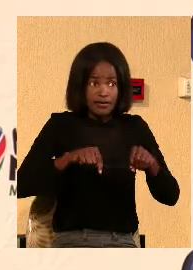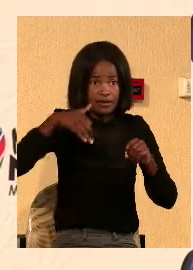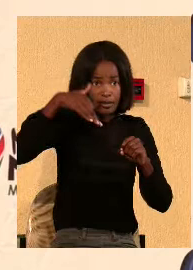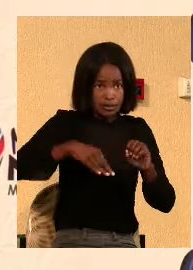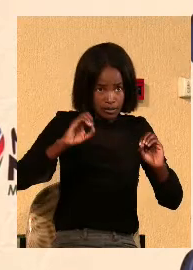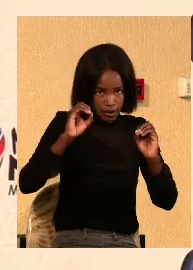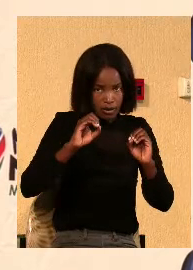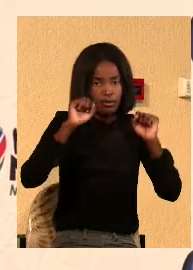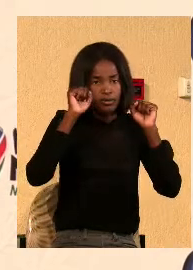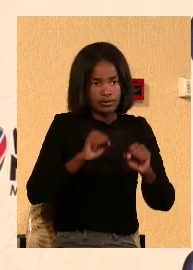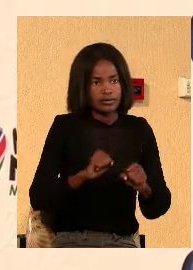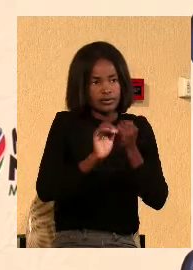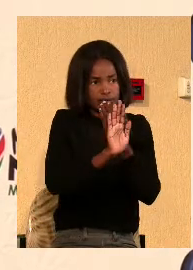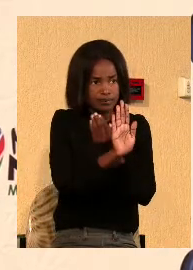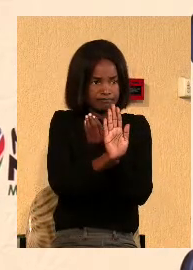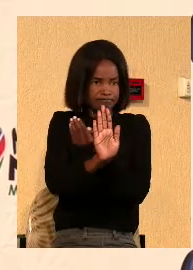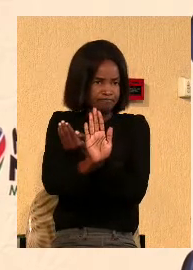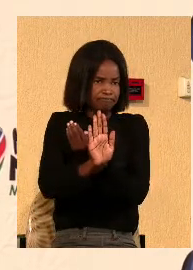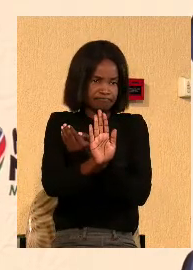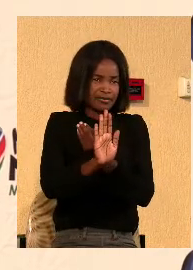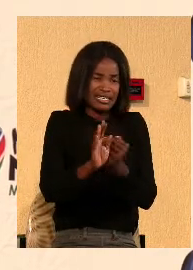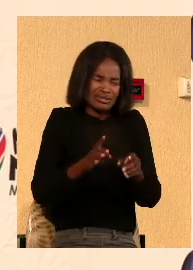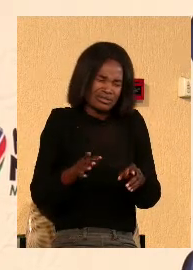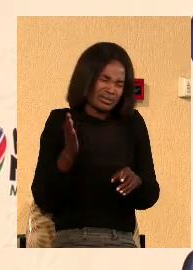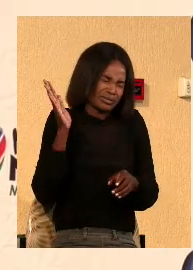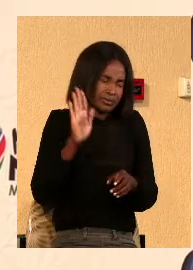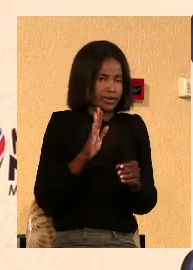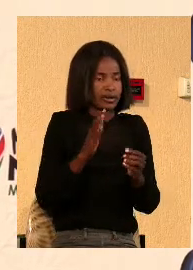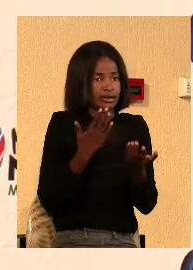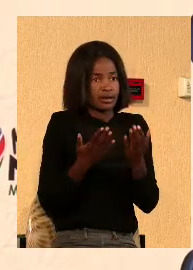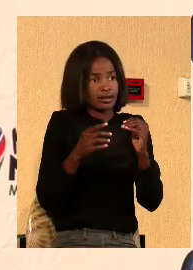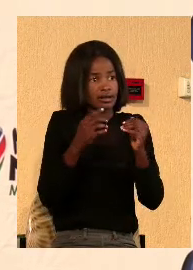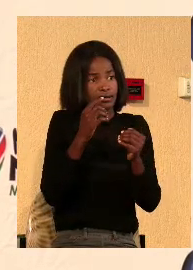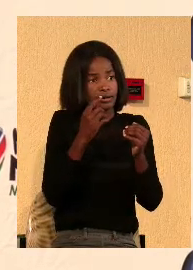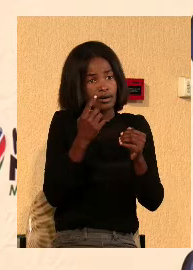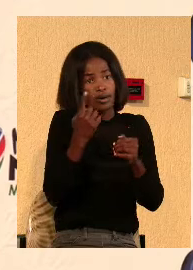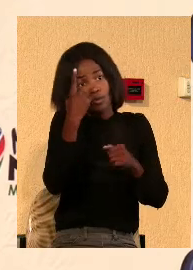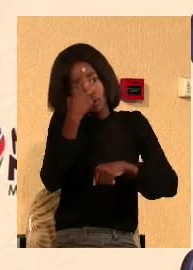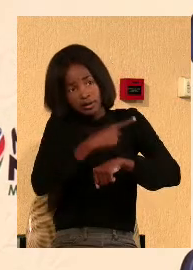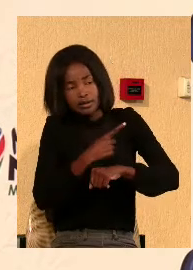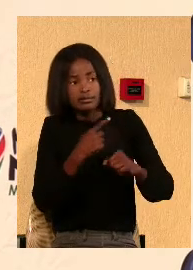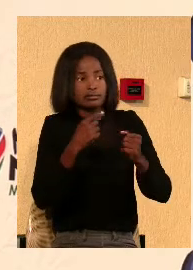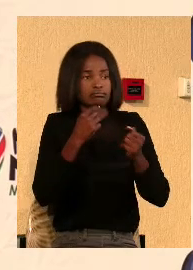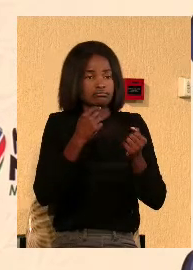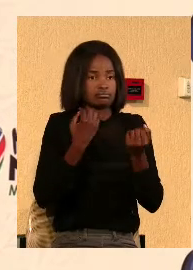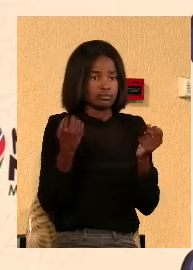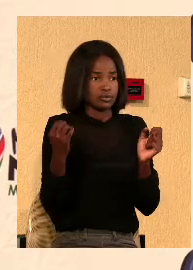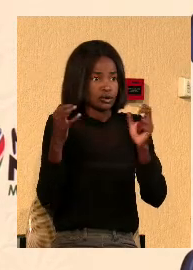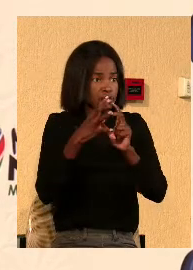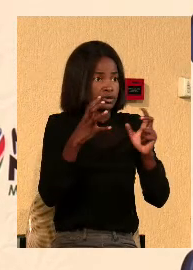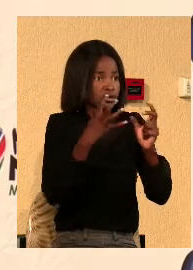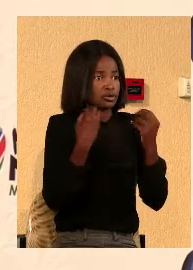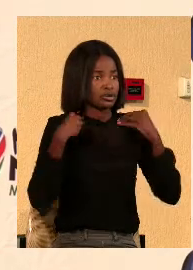to prevent us to reach that stage by really improving and strengthening our prevention